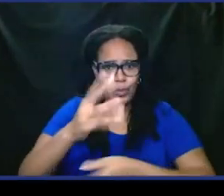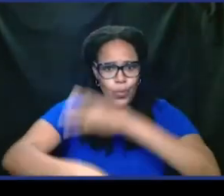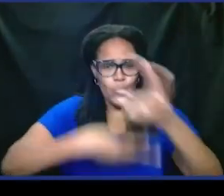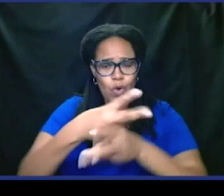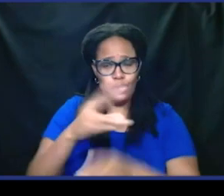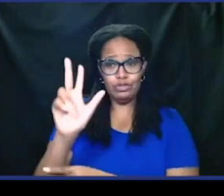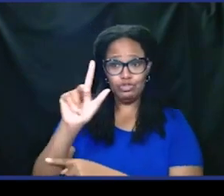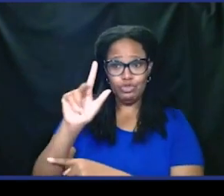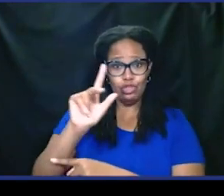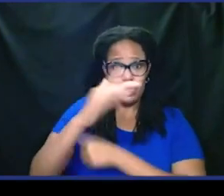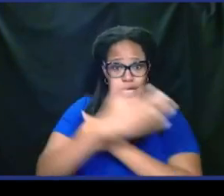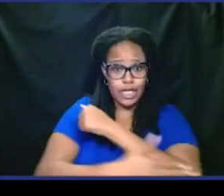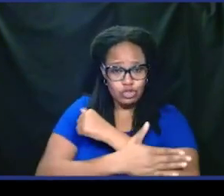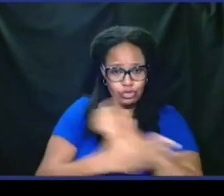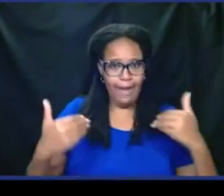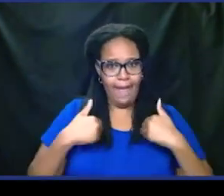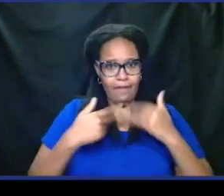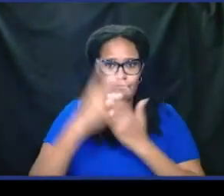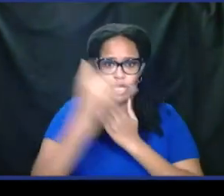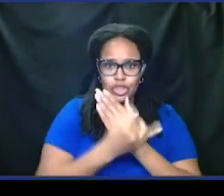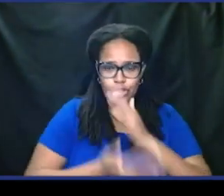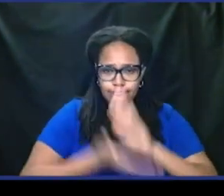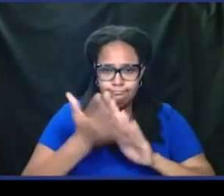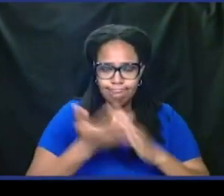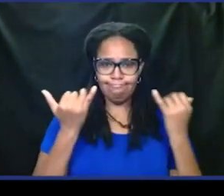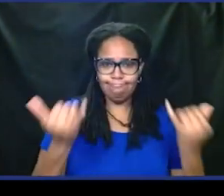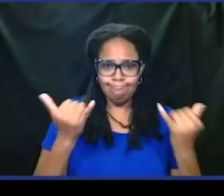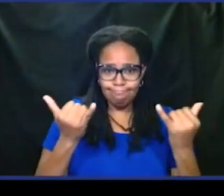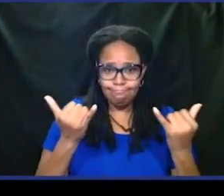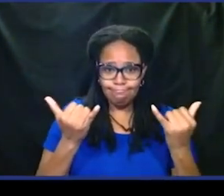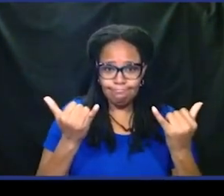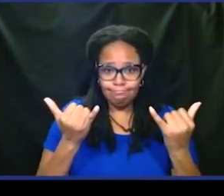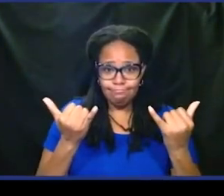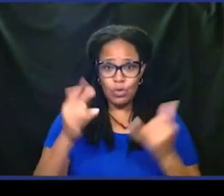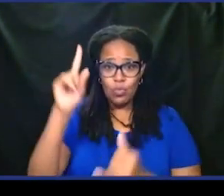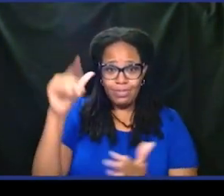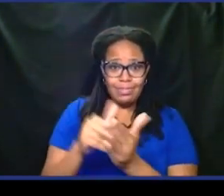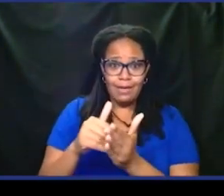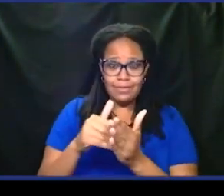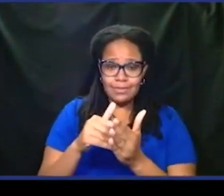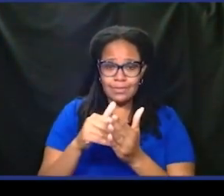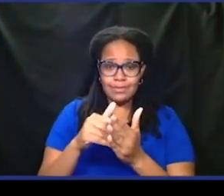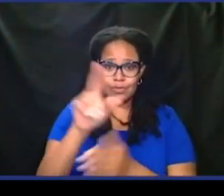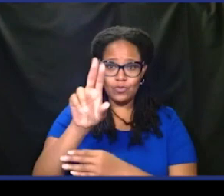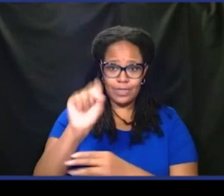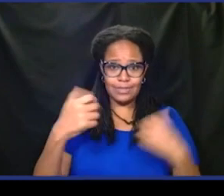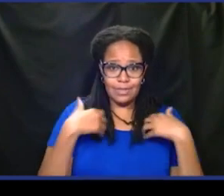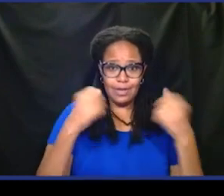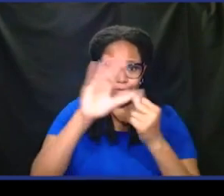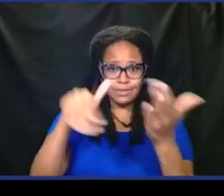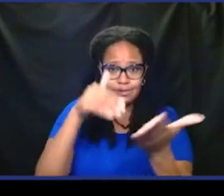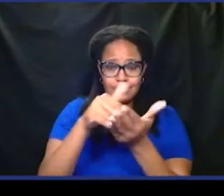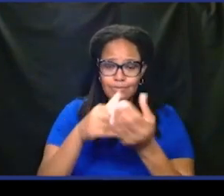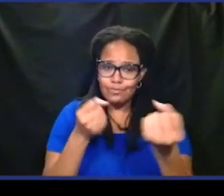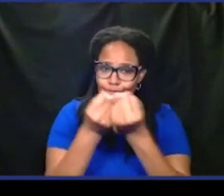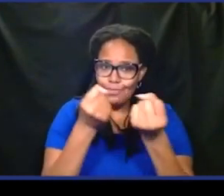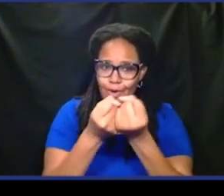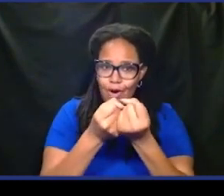projects. 1,000 U.S. health centers supported. 4,000 health centers supported